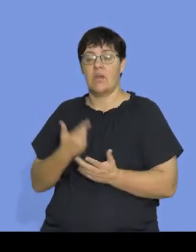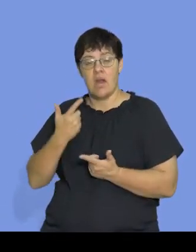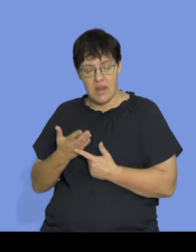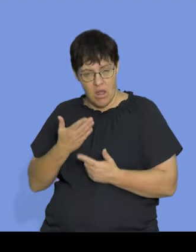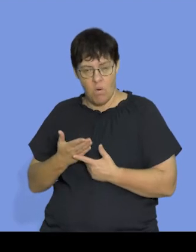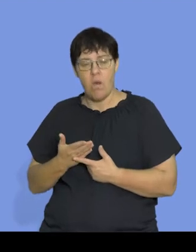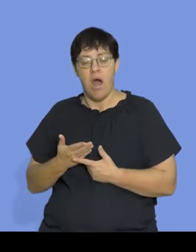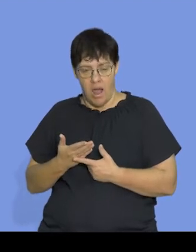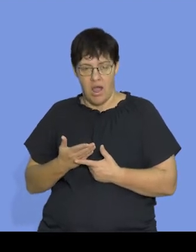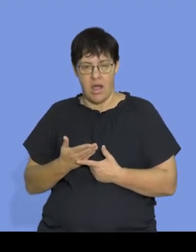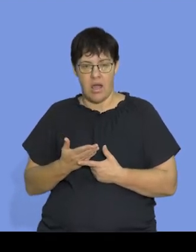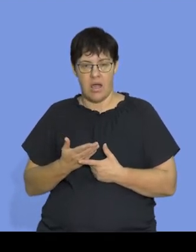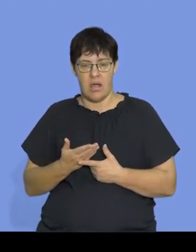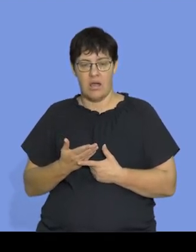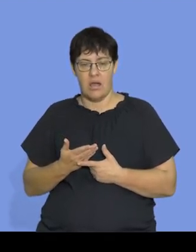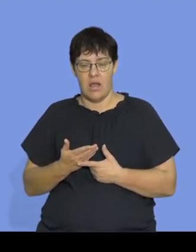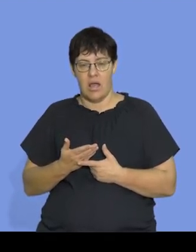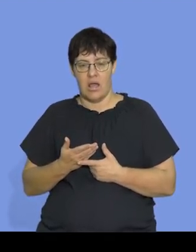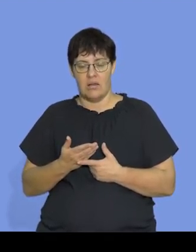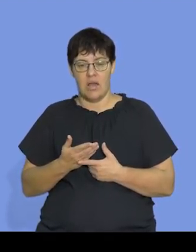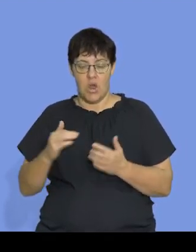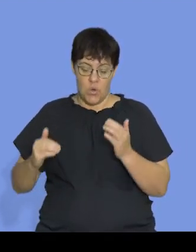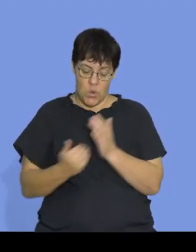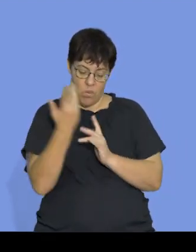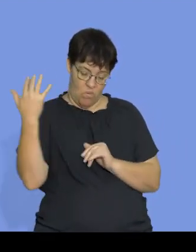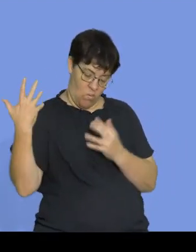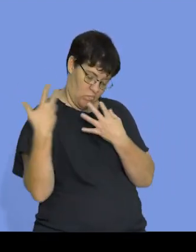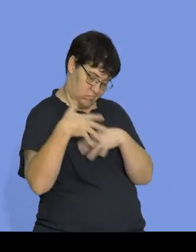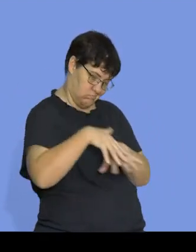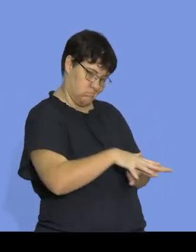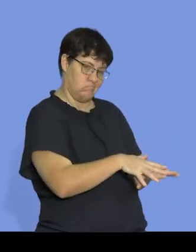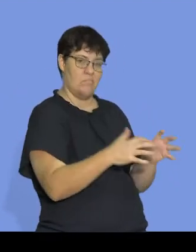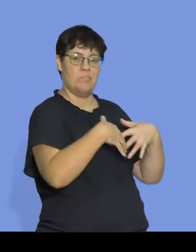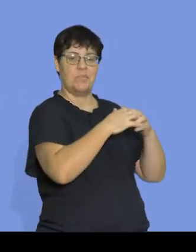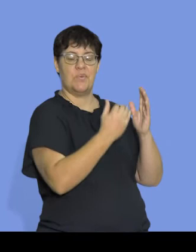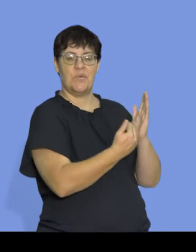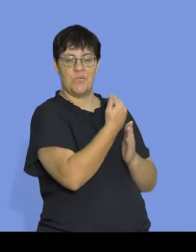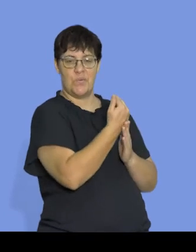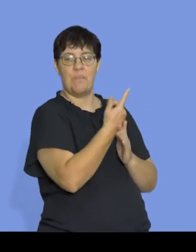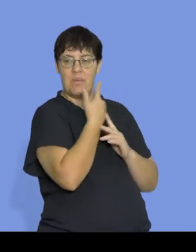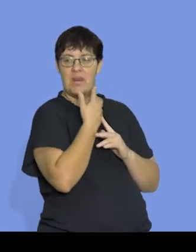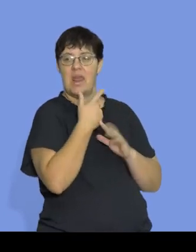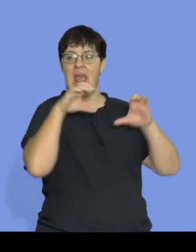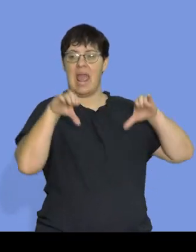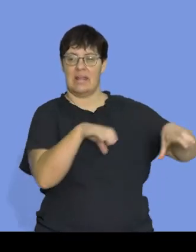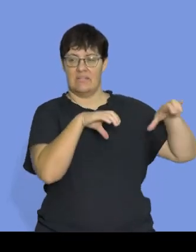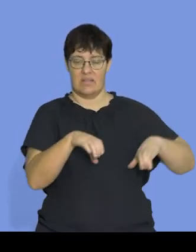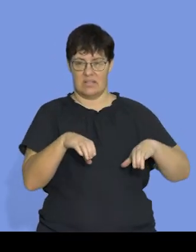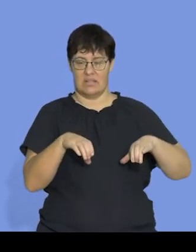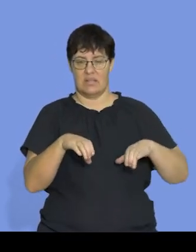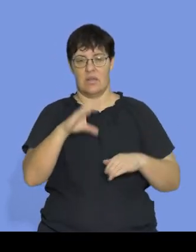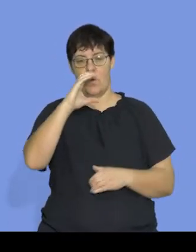start forming, the products or the new substance, we have got what is called an activated complex. So this is an intermediate